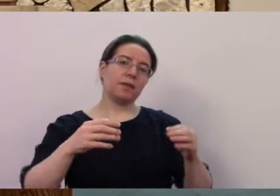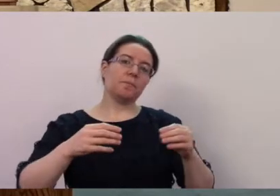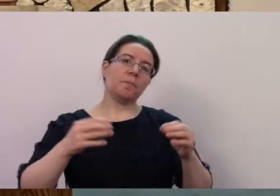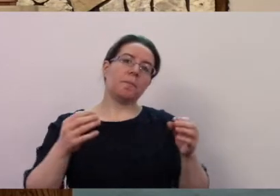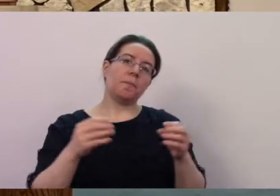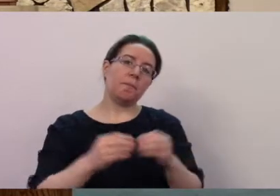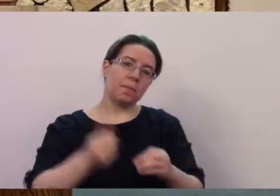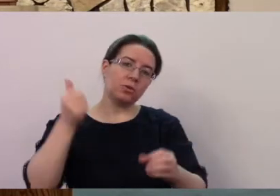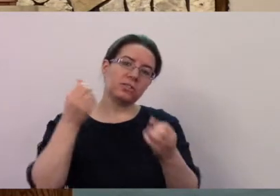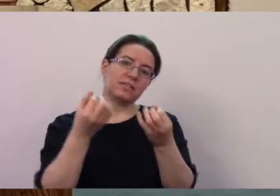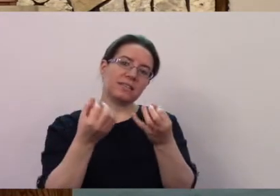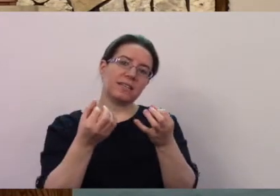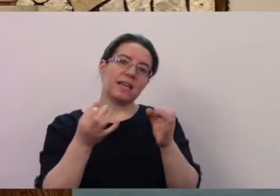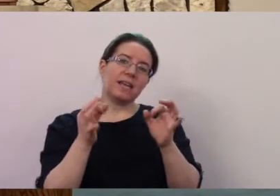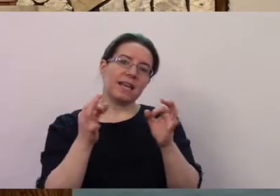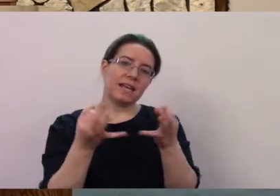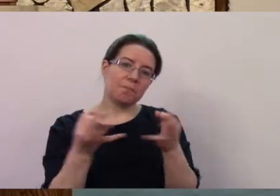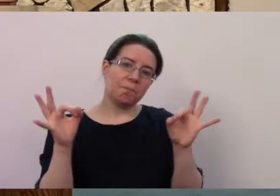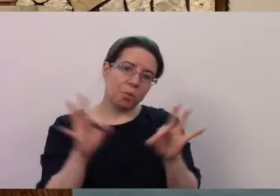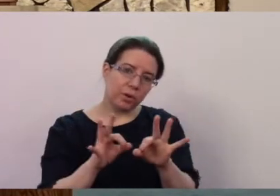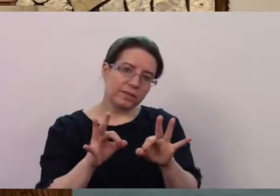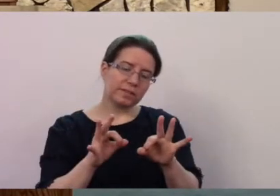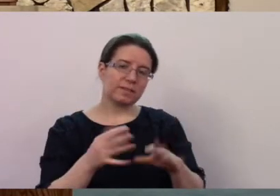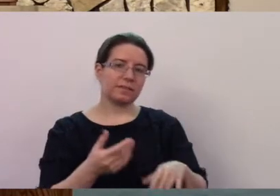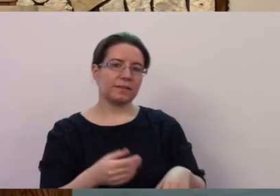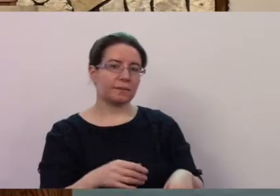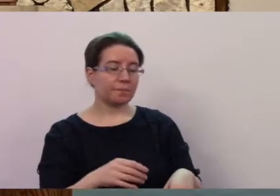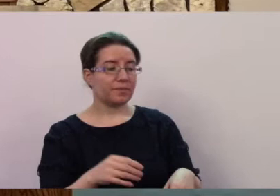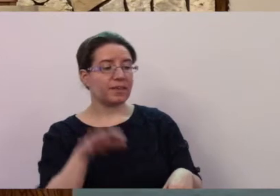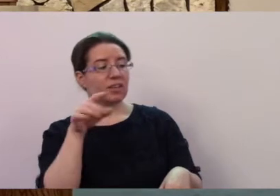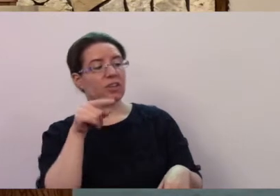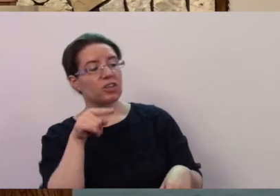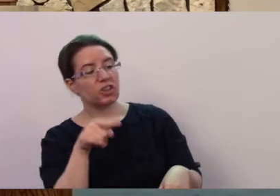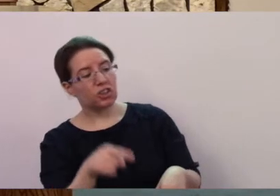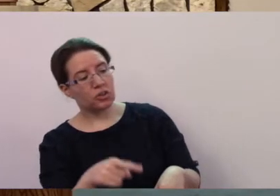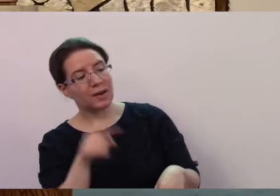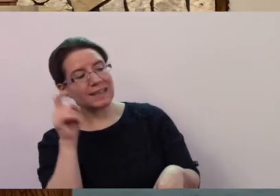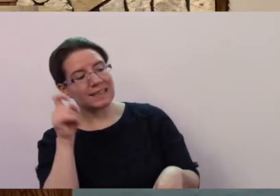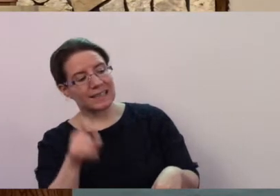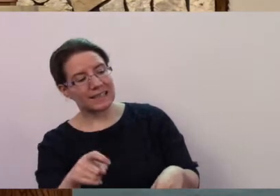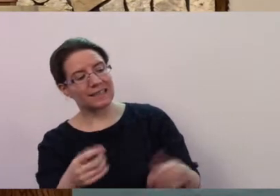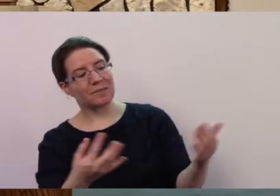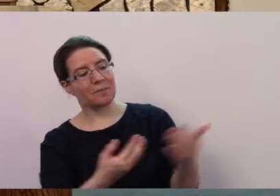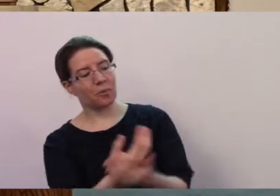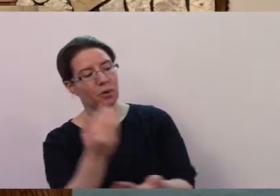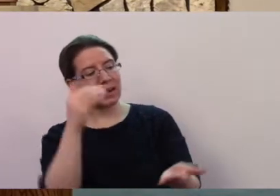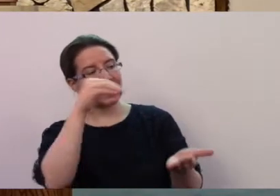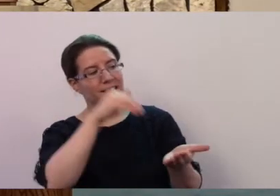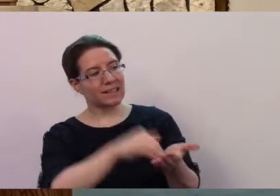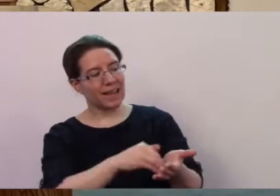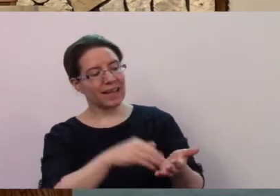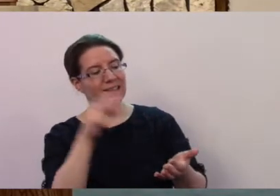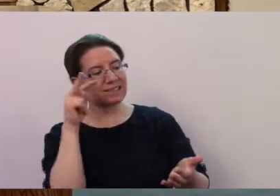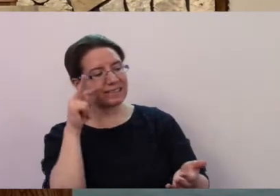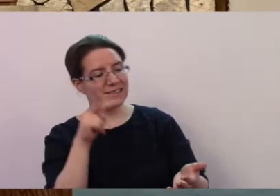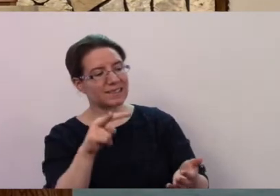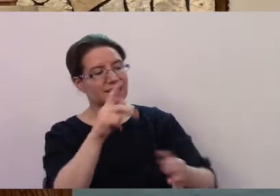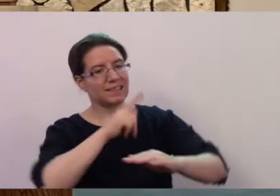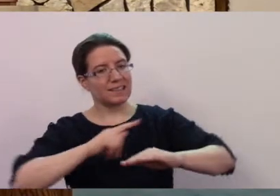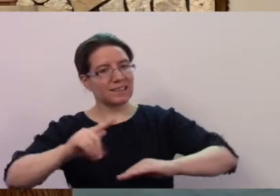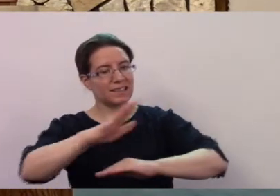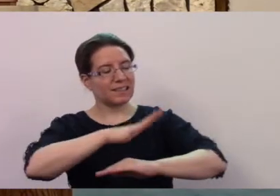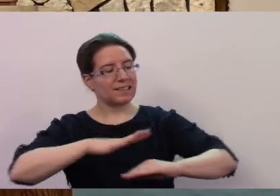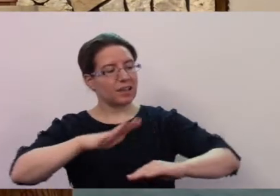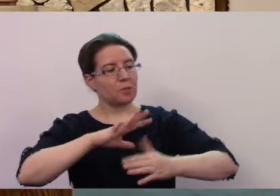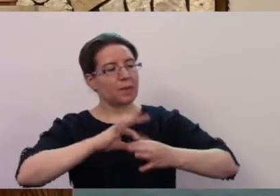unto thee, except a man be born again, he cannot see the kingdom of God. You wouldn't be able to understand the purpose and the